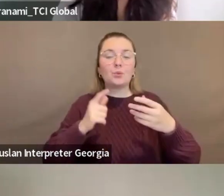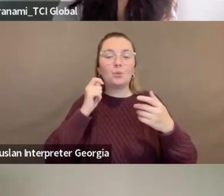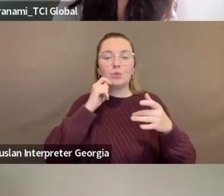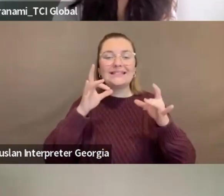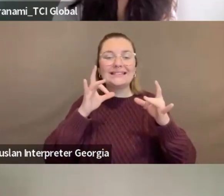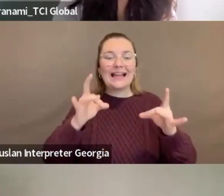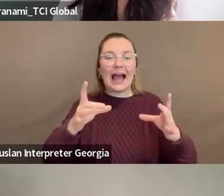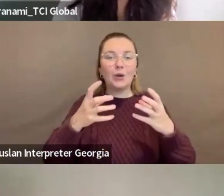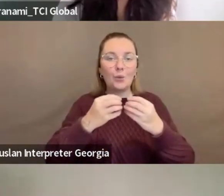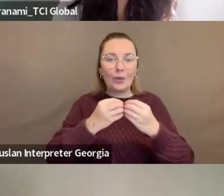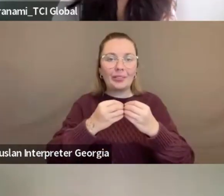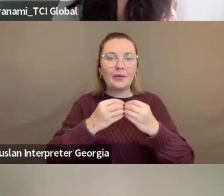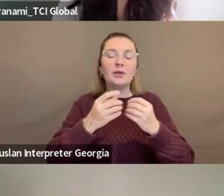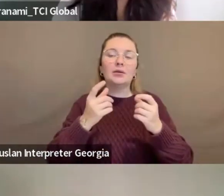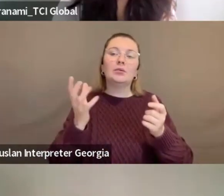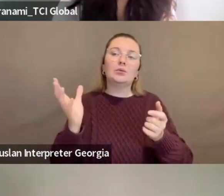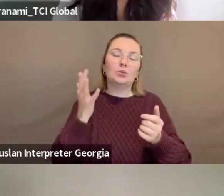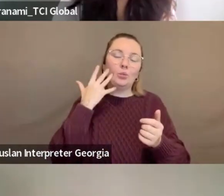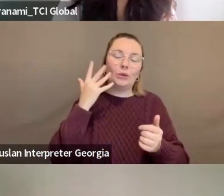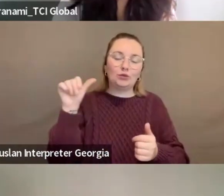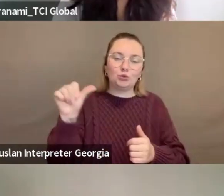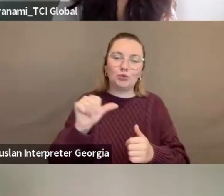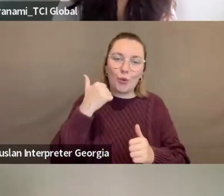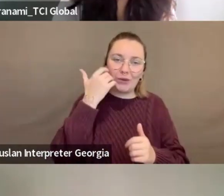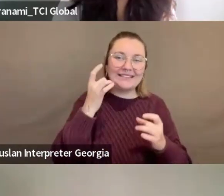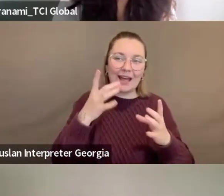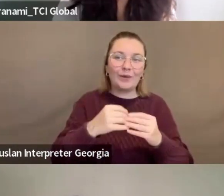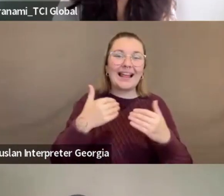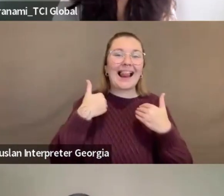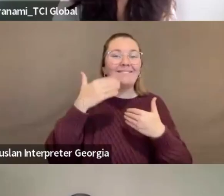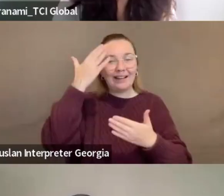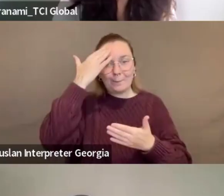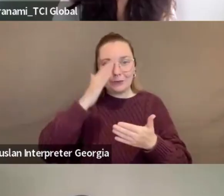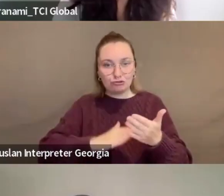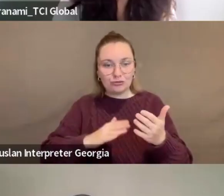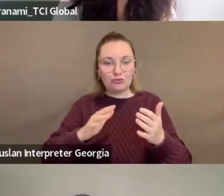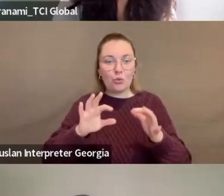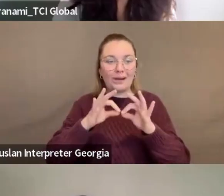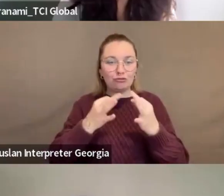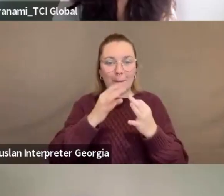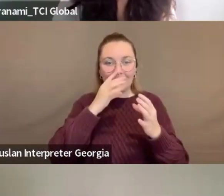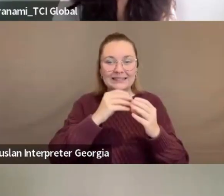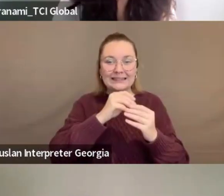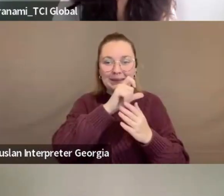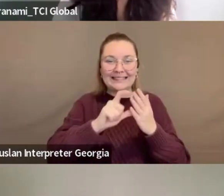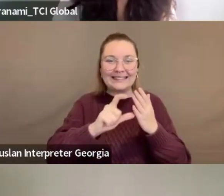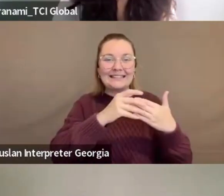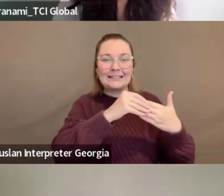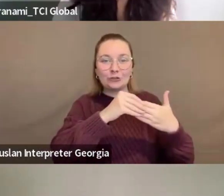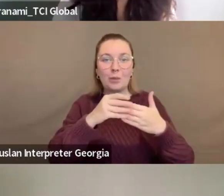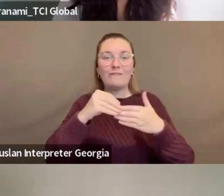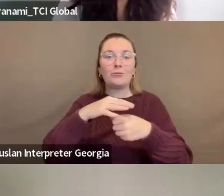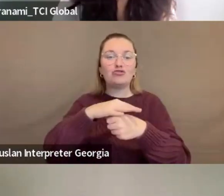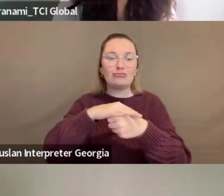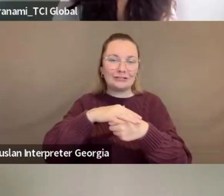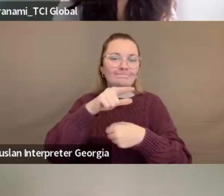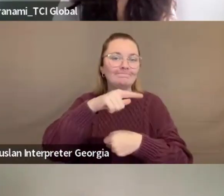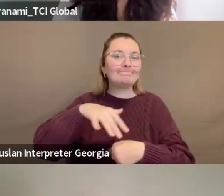begin, with lived experience and organizations of persons with disability leadership from the region.